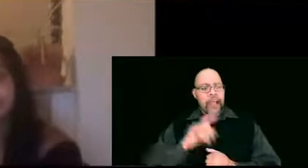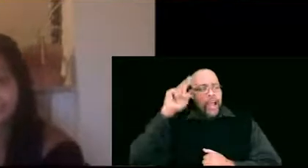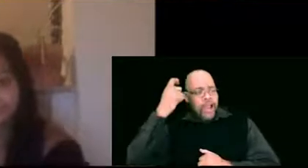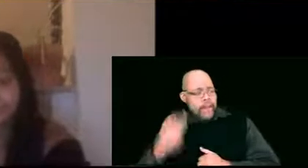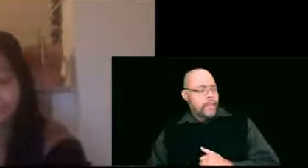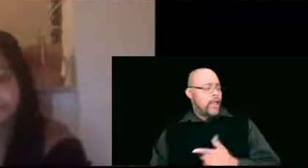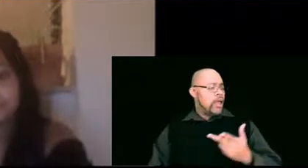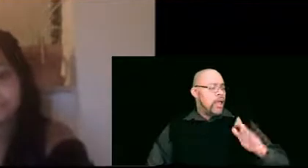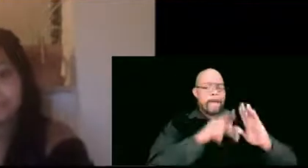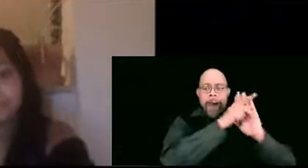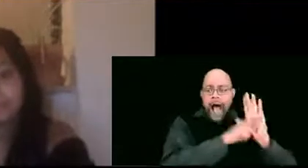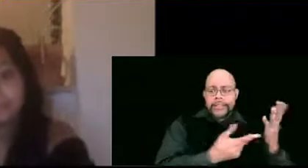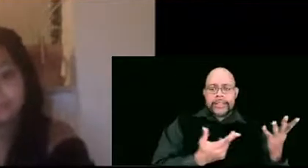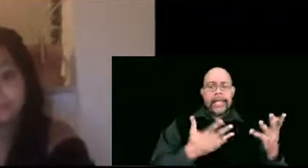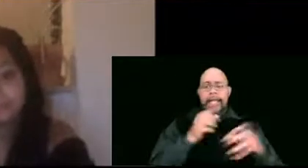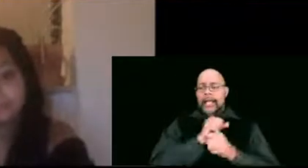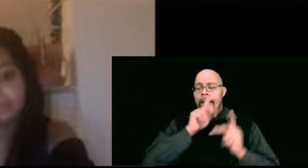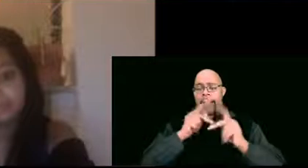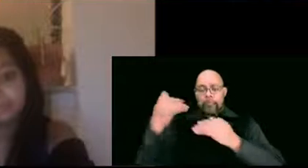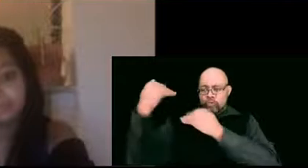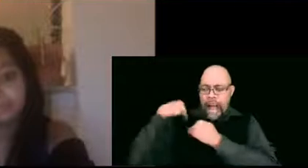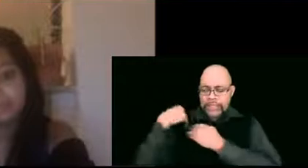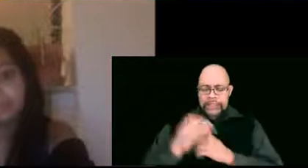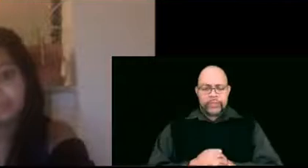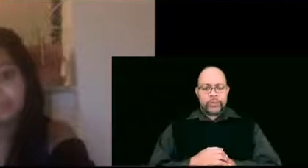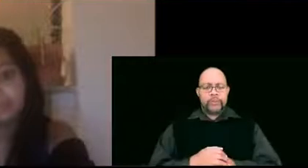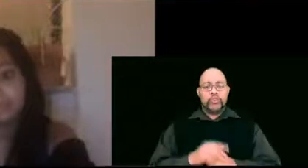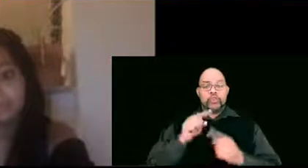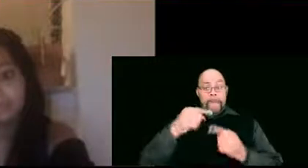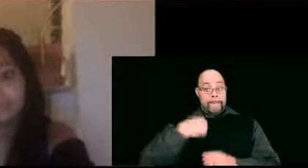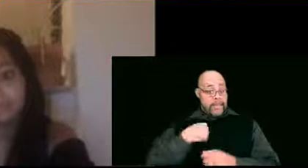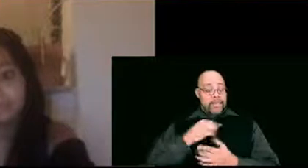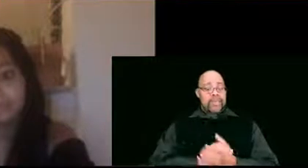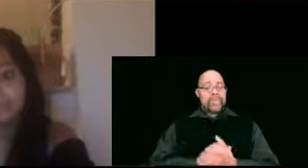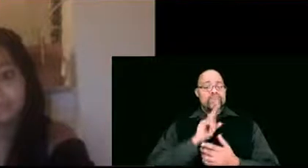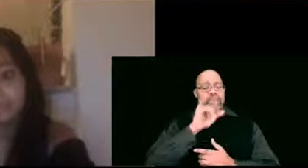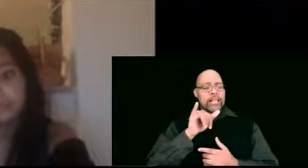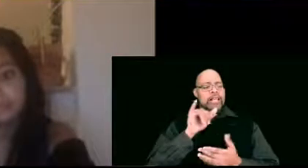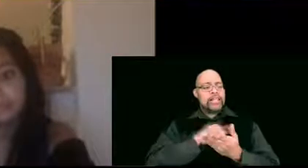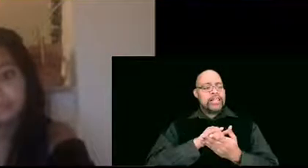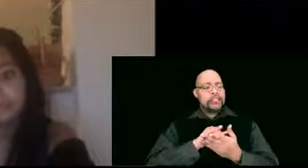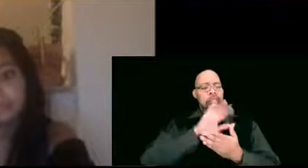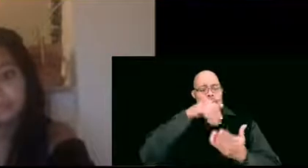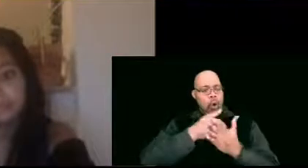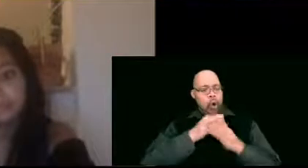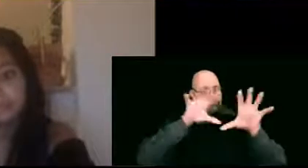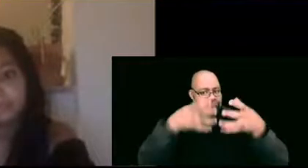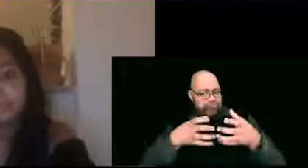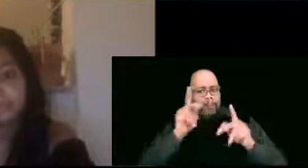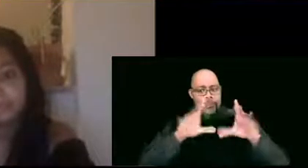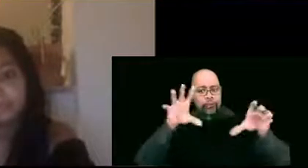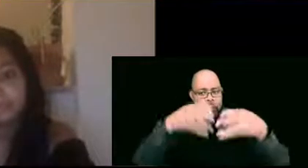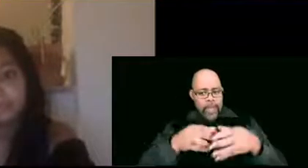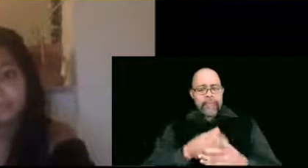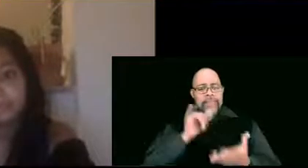say government, policy, hold people accountable, to me, that's really putting all the